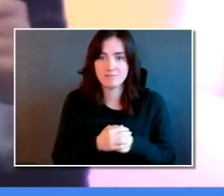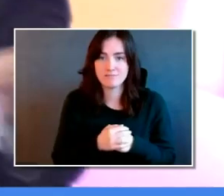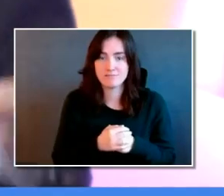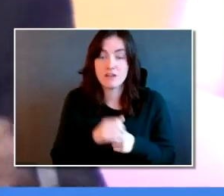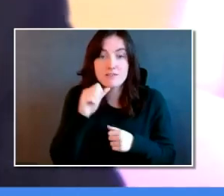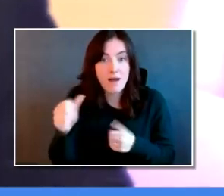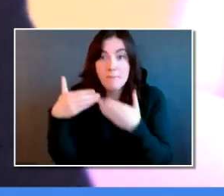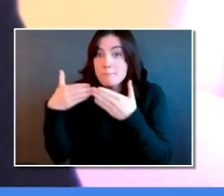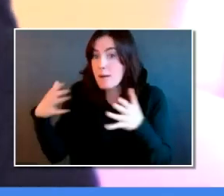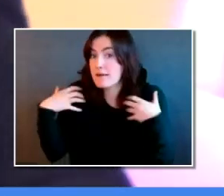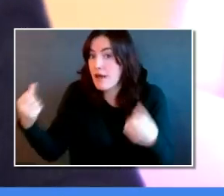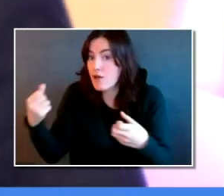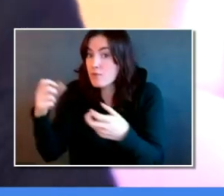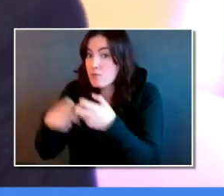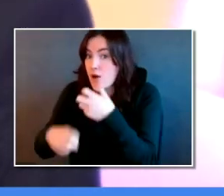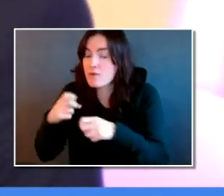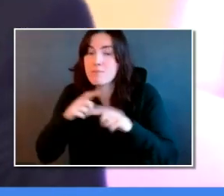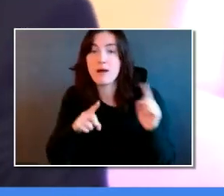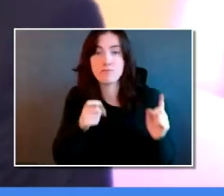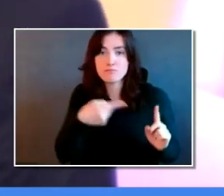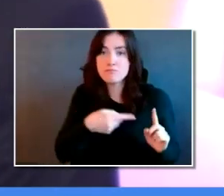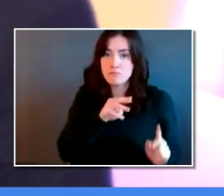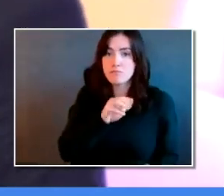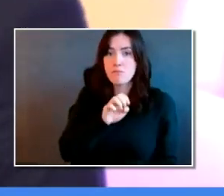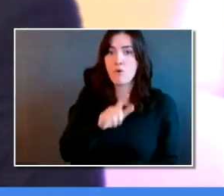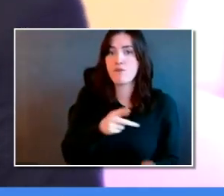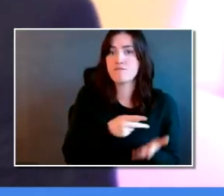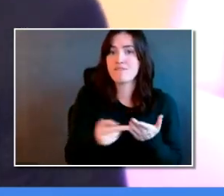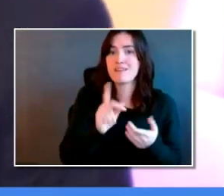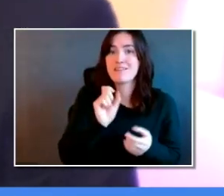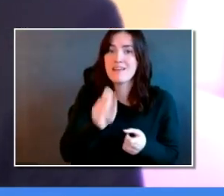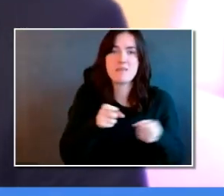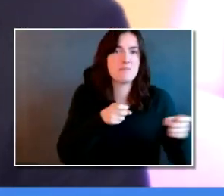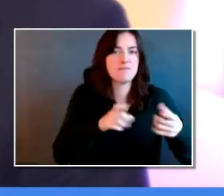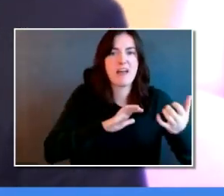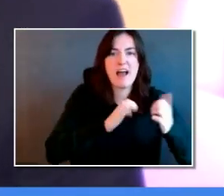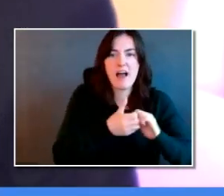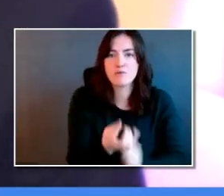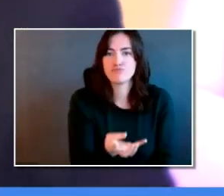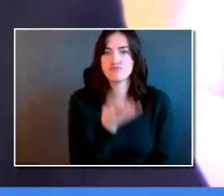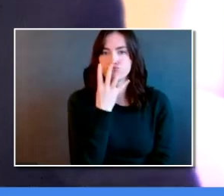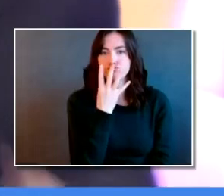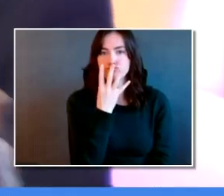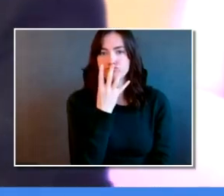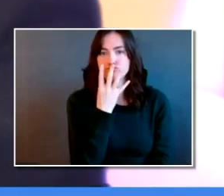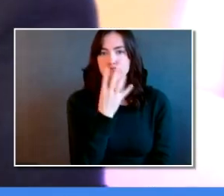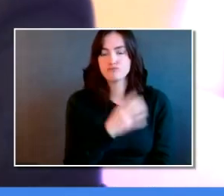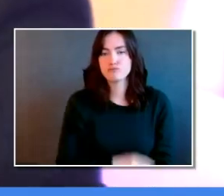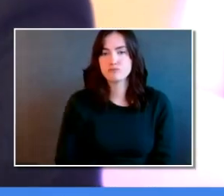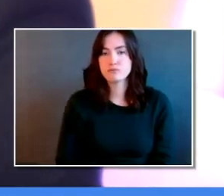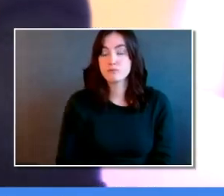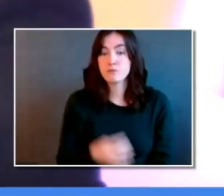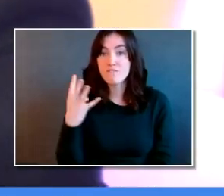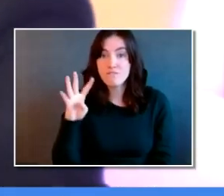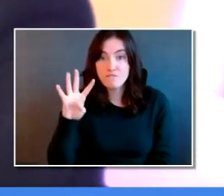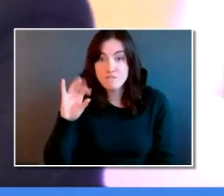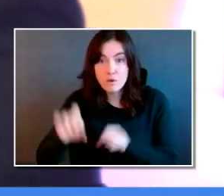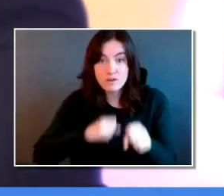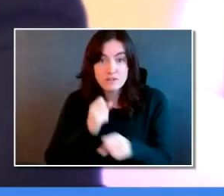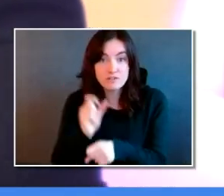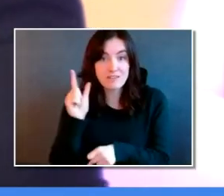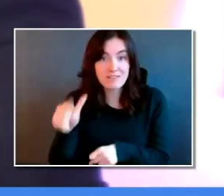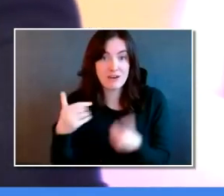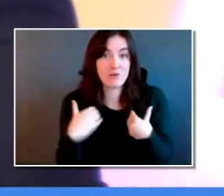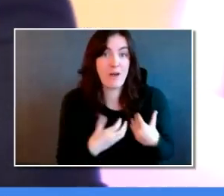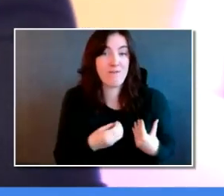but a moral failing that could only be handled with jail and prison cells. And now 40 years later, you got white families